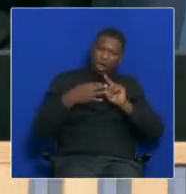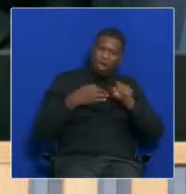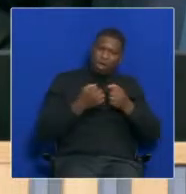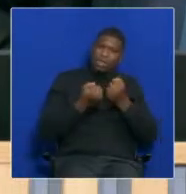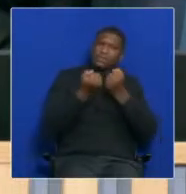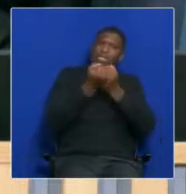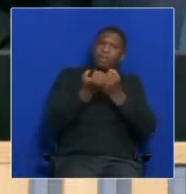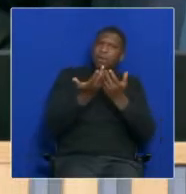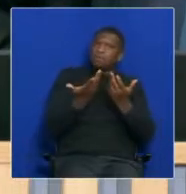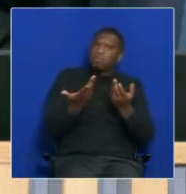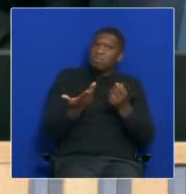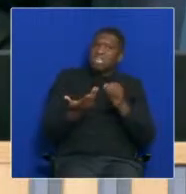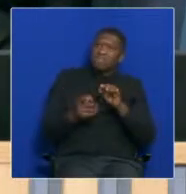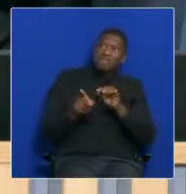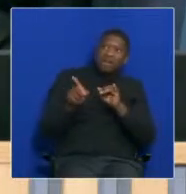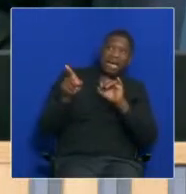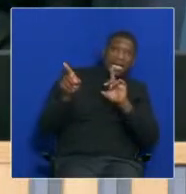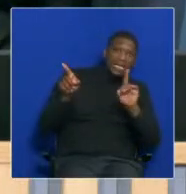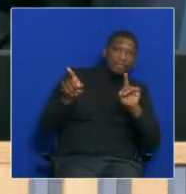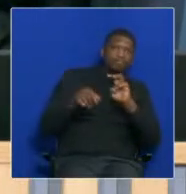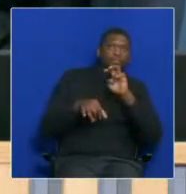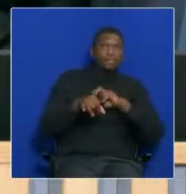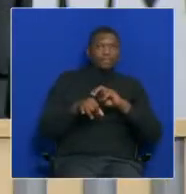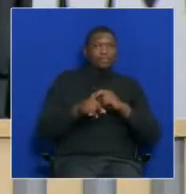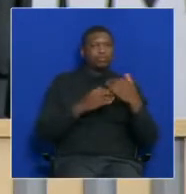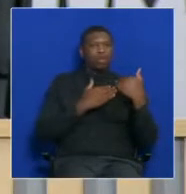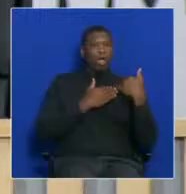she needs to account to the nation or to Parliament?